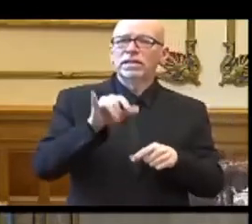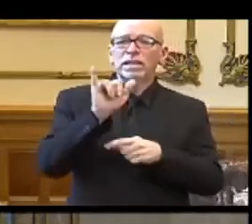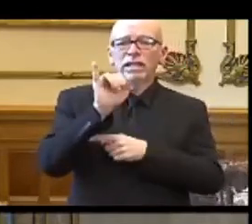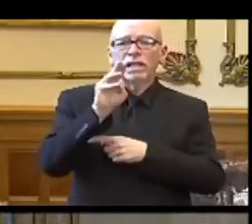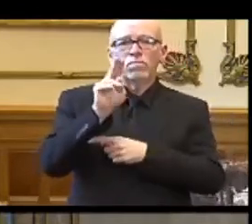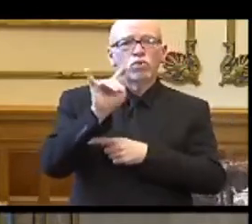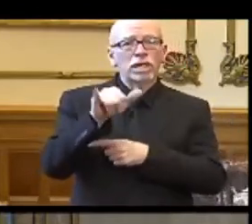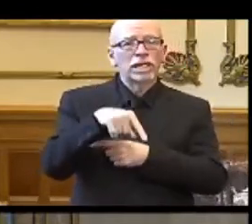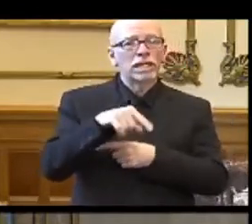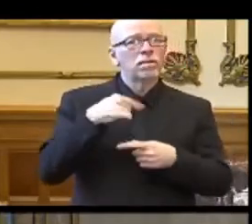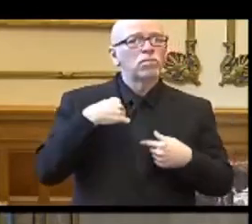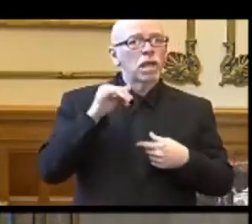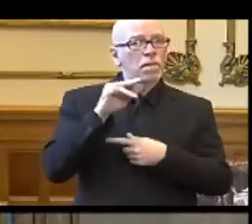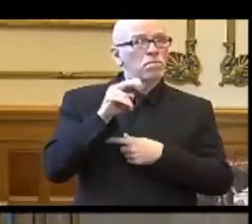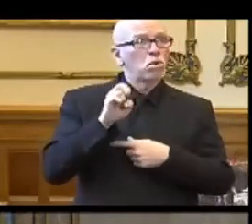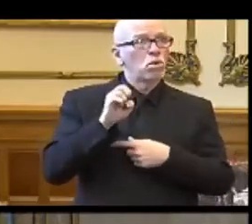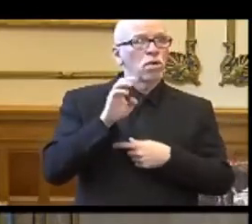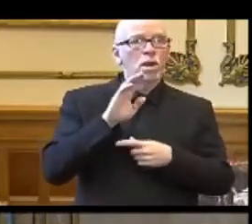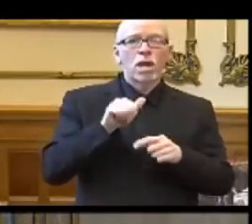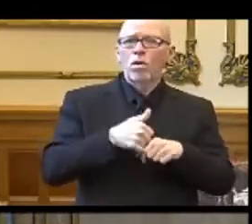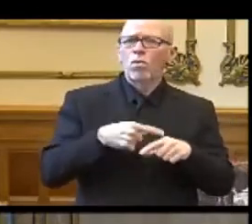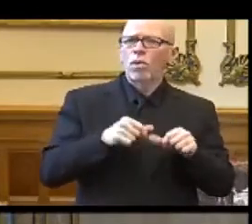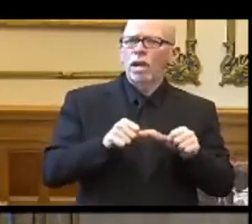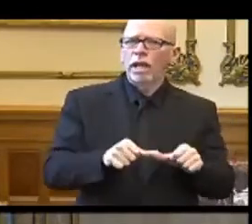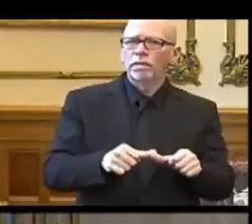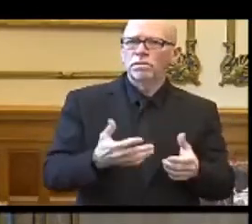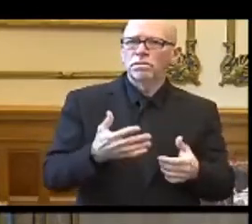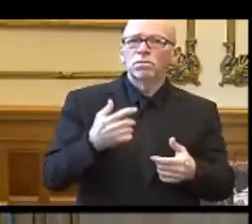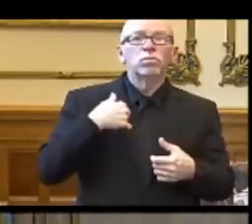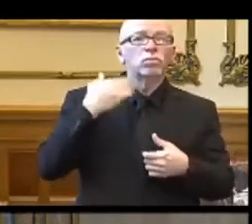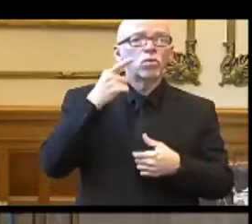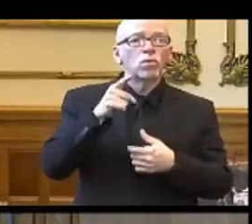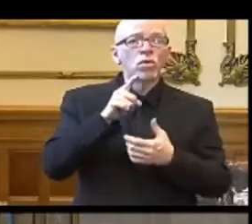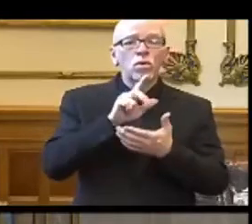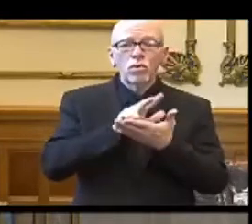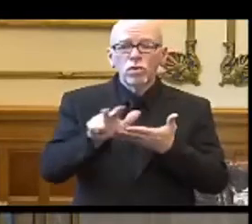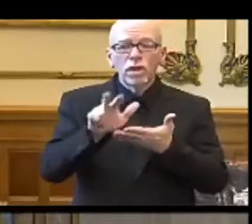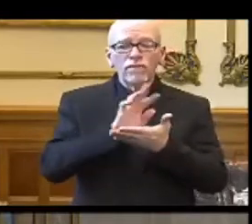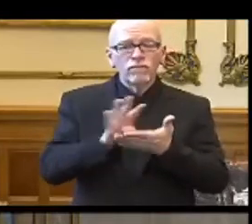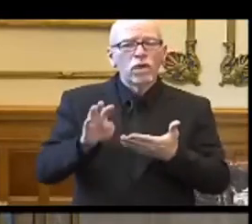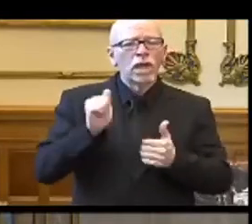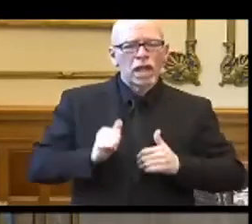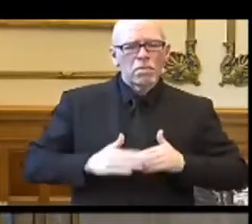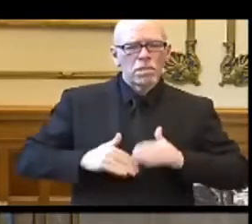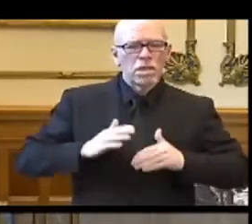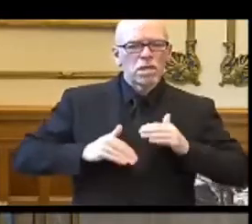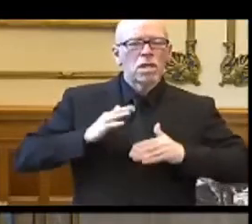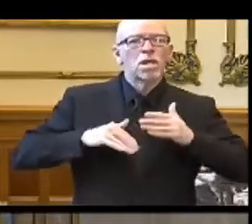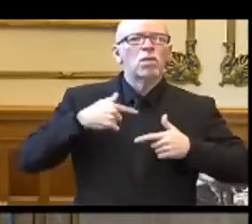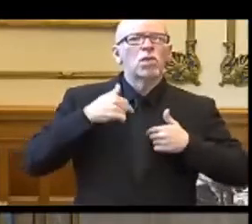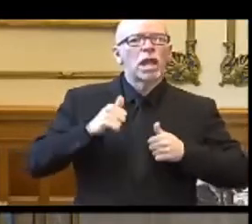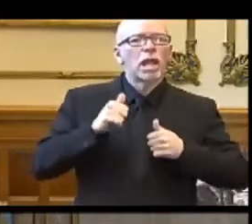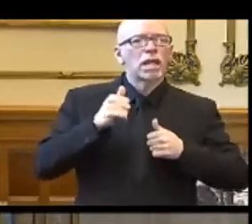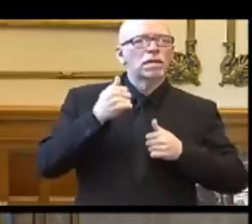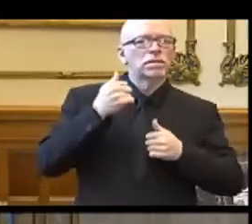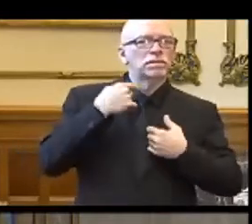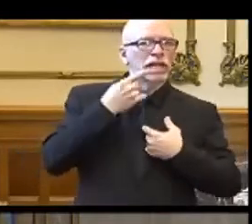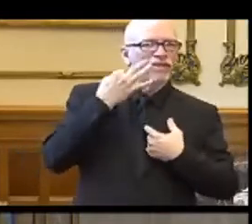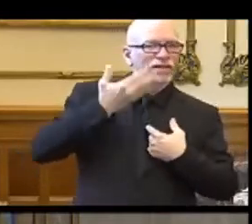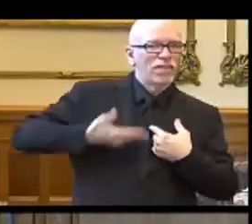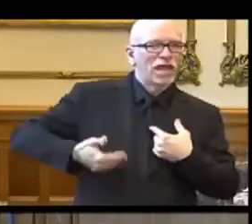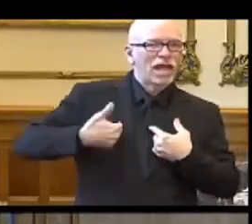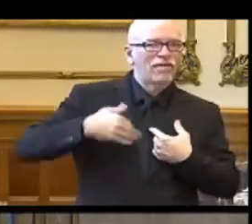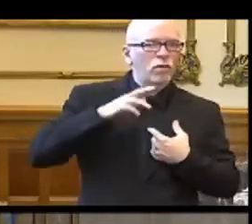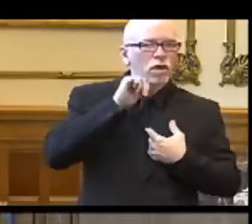immunity last? We know it probably takes a good 3 to 4 weeks for you to make enough antibody for us to be able to tell whether it's there or not, but to